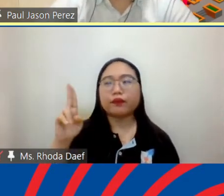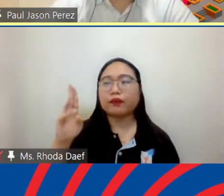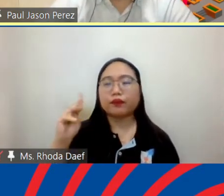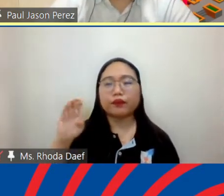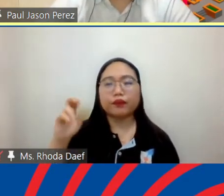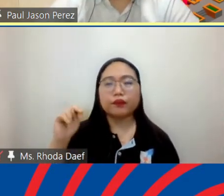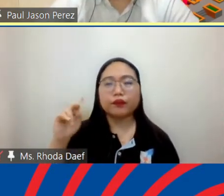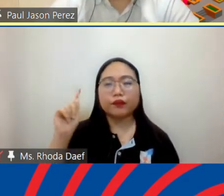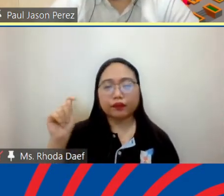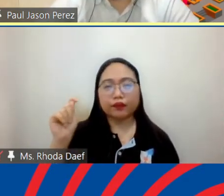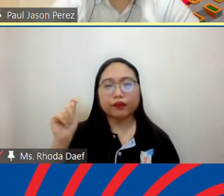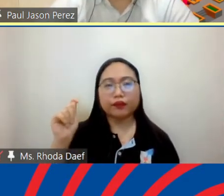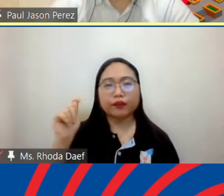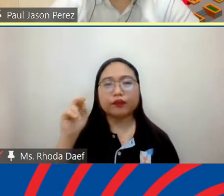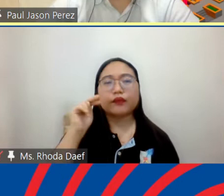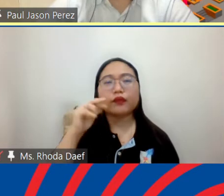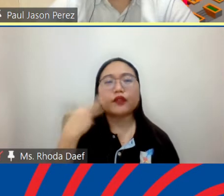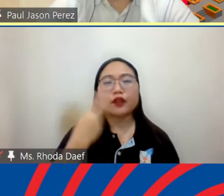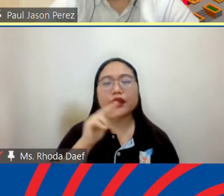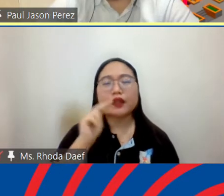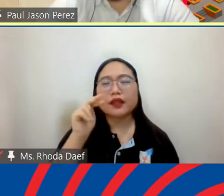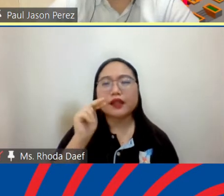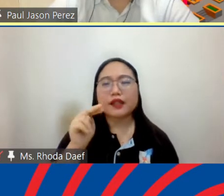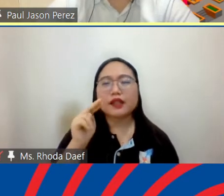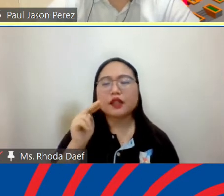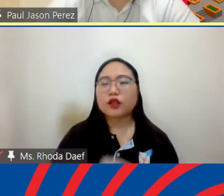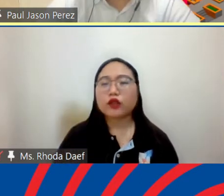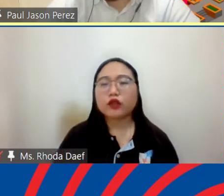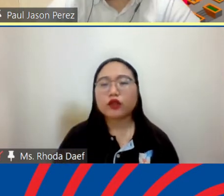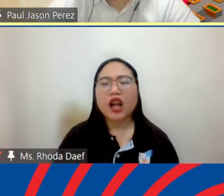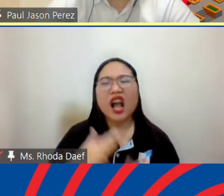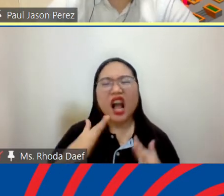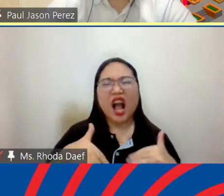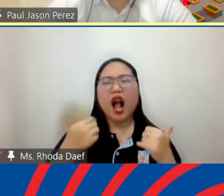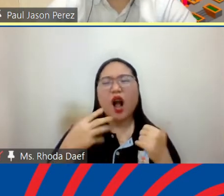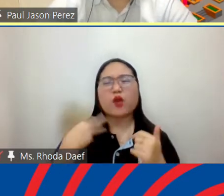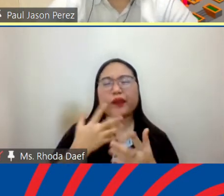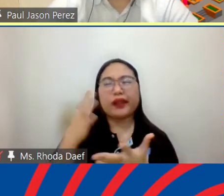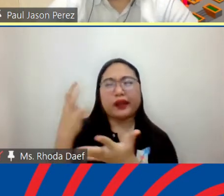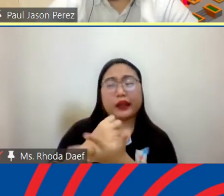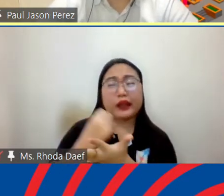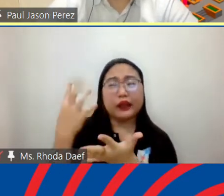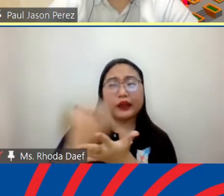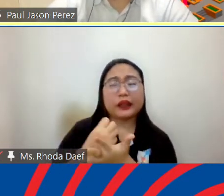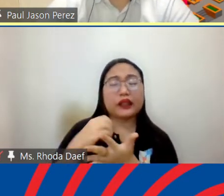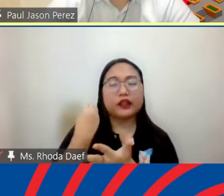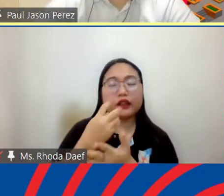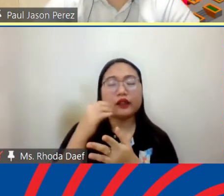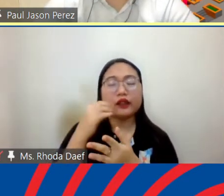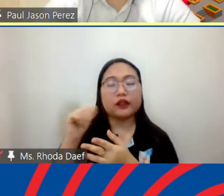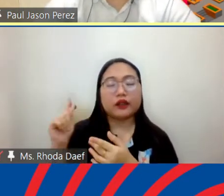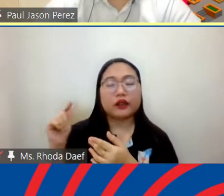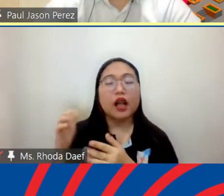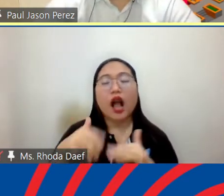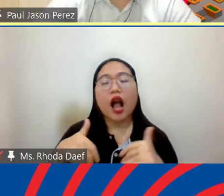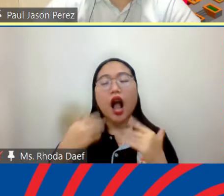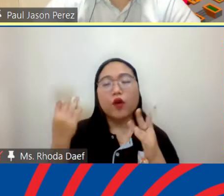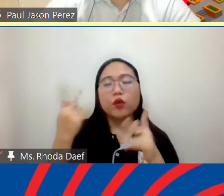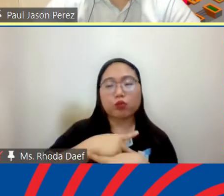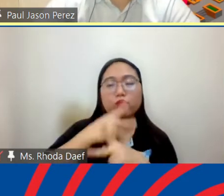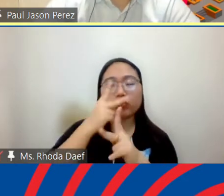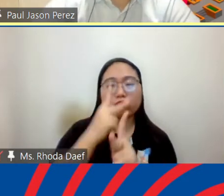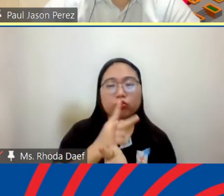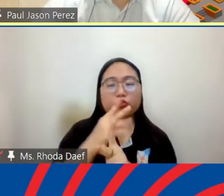document our data, how we're using our data, how we collected our data, how we produce